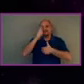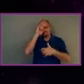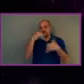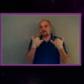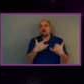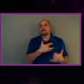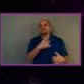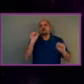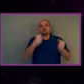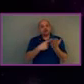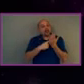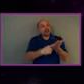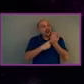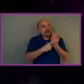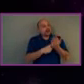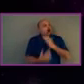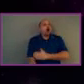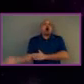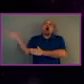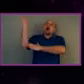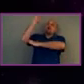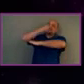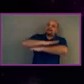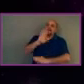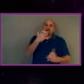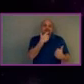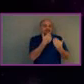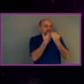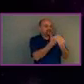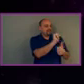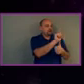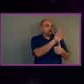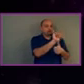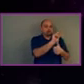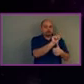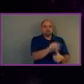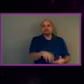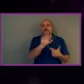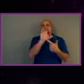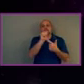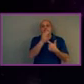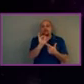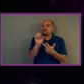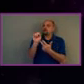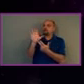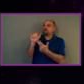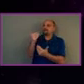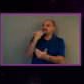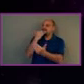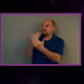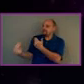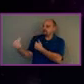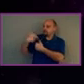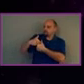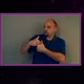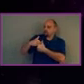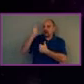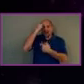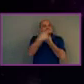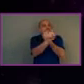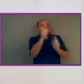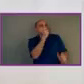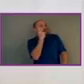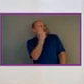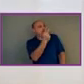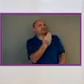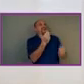talk about this mission all day. Adriana, Kathy, and Jessica, thank you so much for joining us. And for those tuning in, thank you for